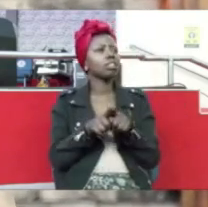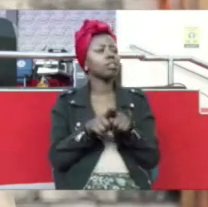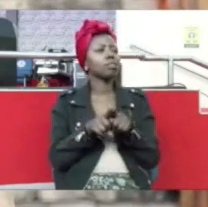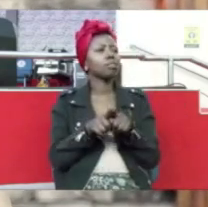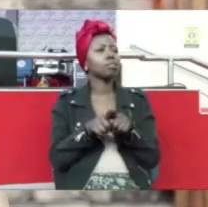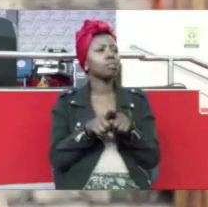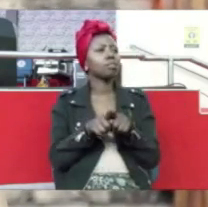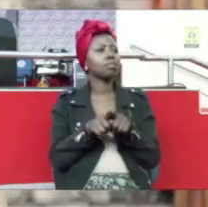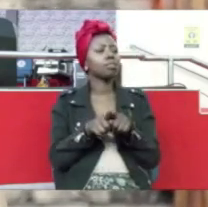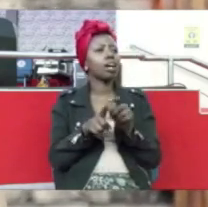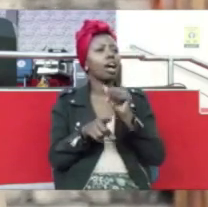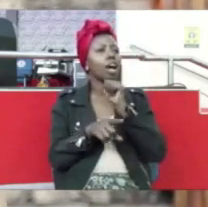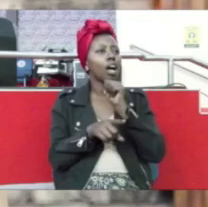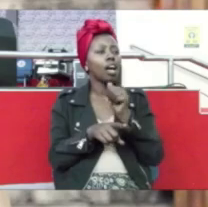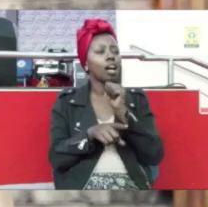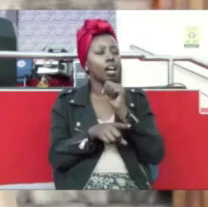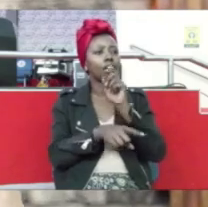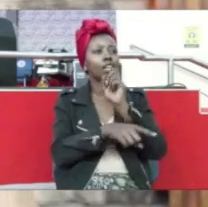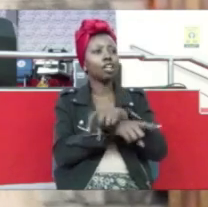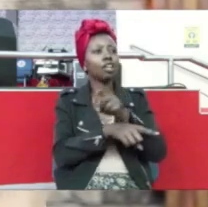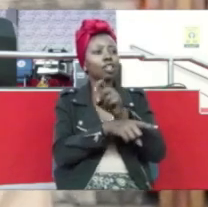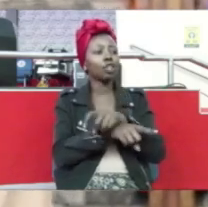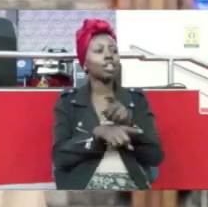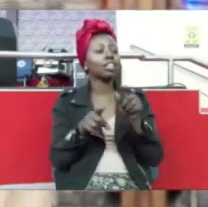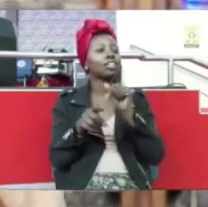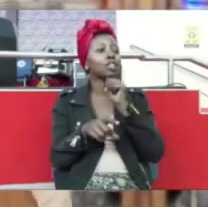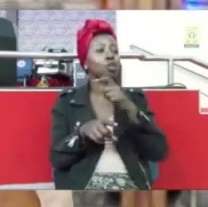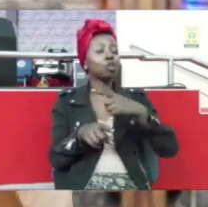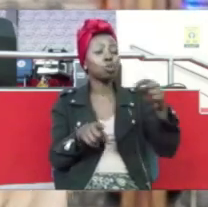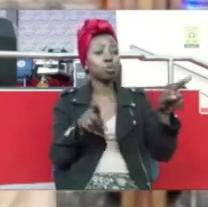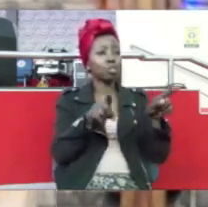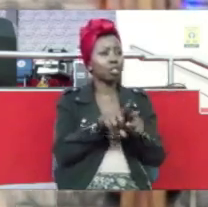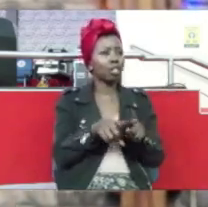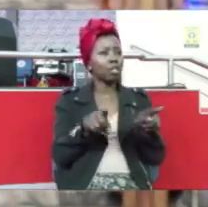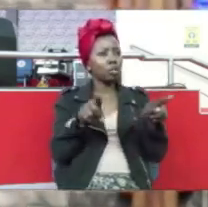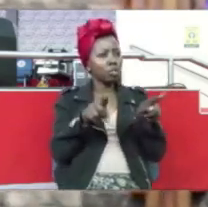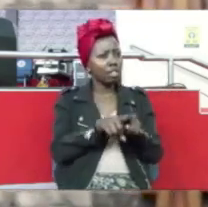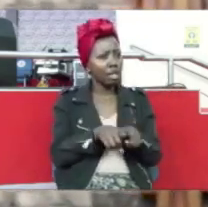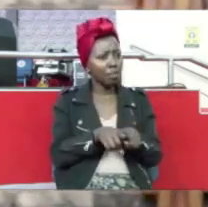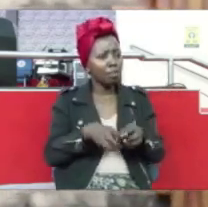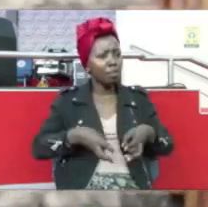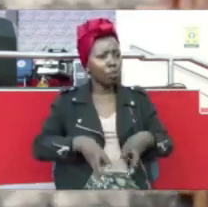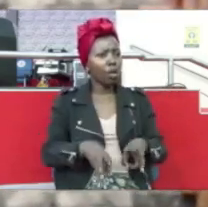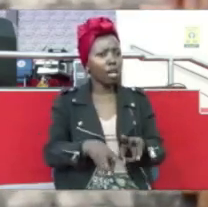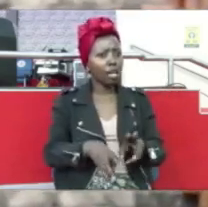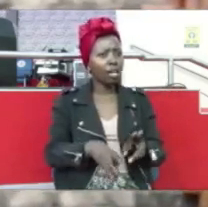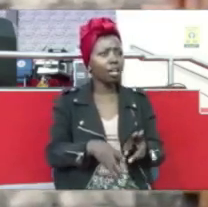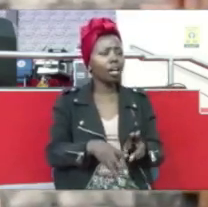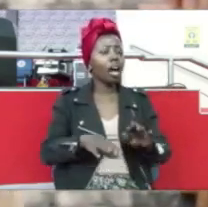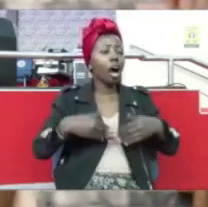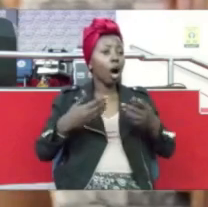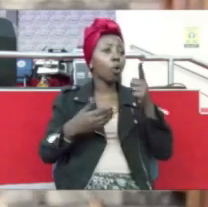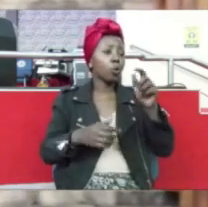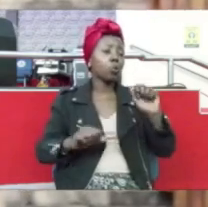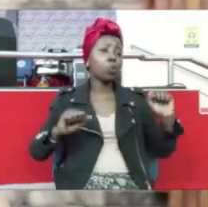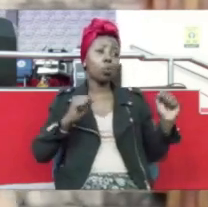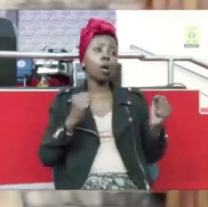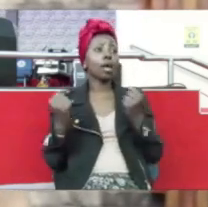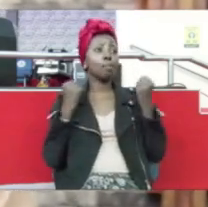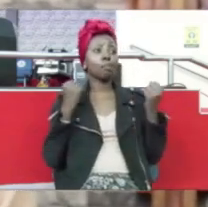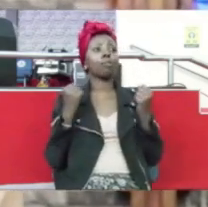same way. Bwana asifiwe. Yes, so it is as you prosper, as you have